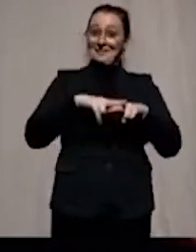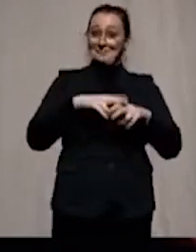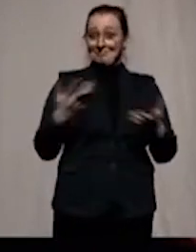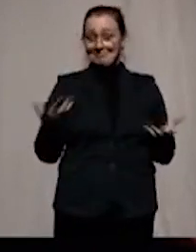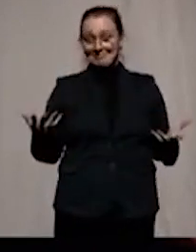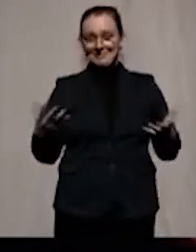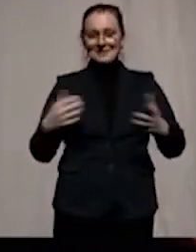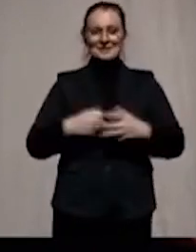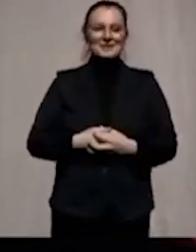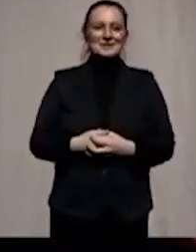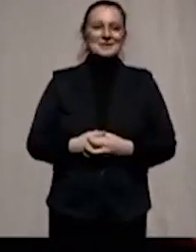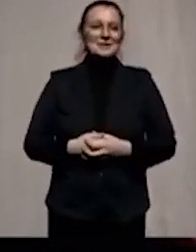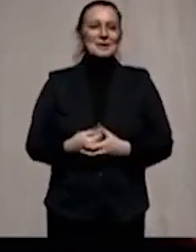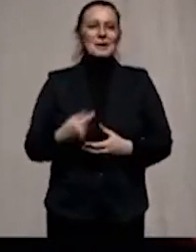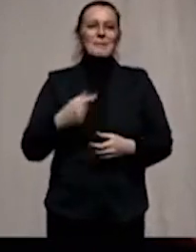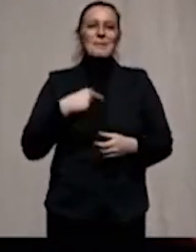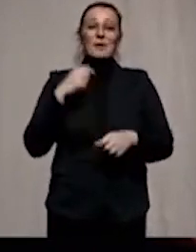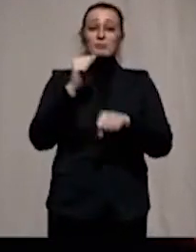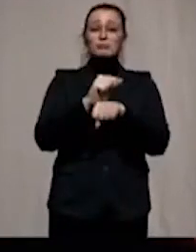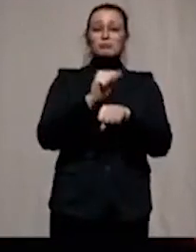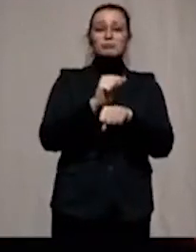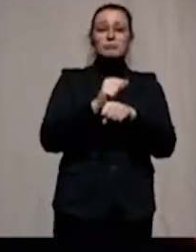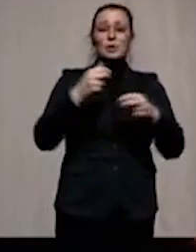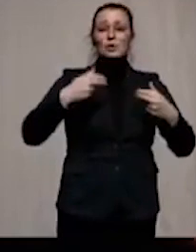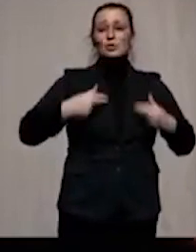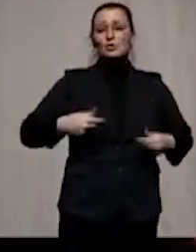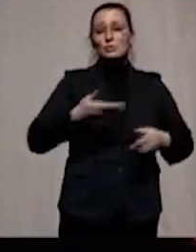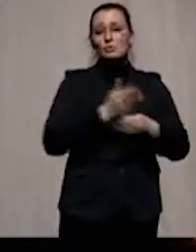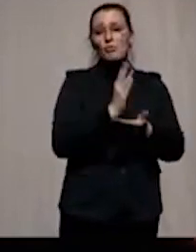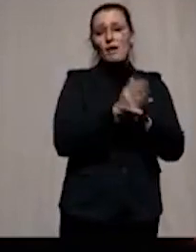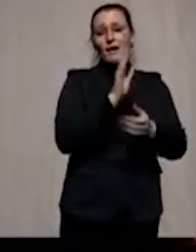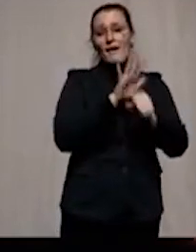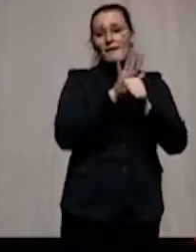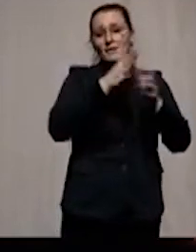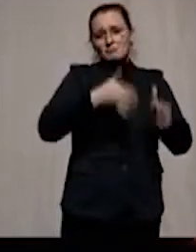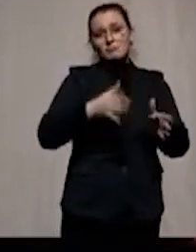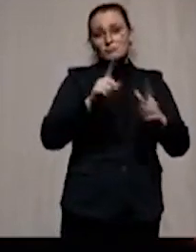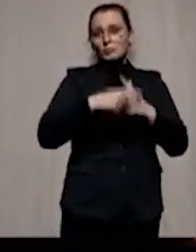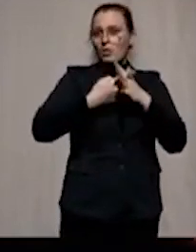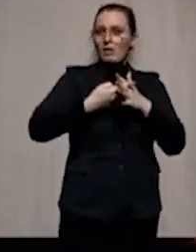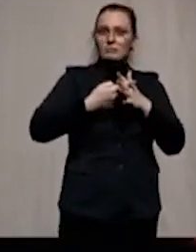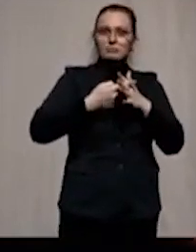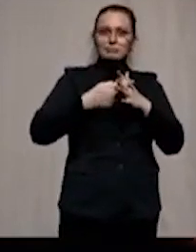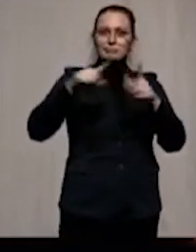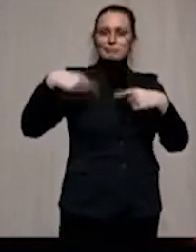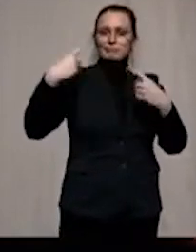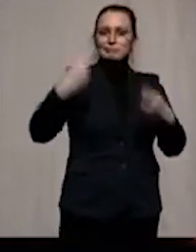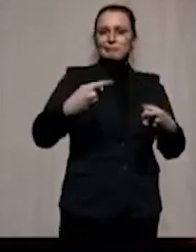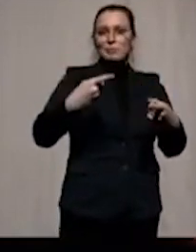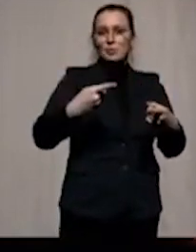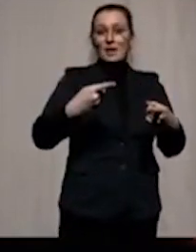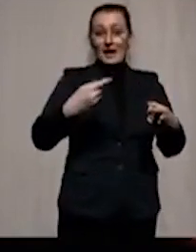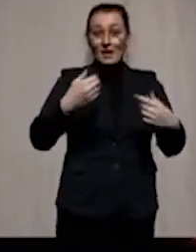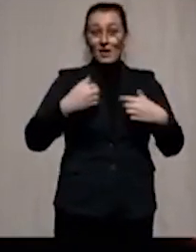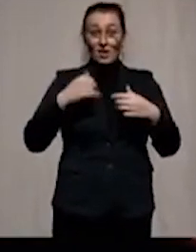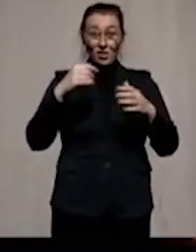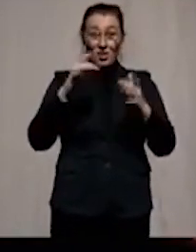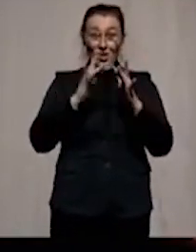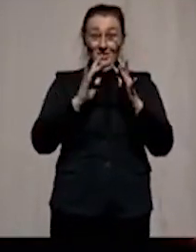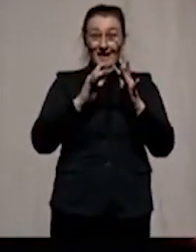career as a human rights activist really started to take off from there. It got 21,000 views on the